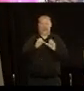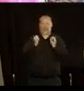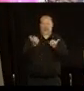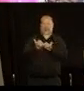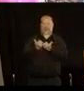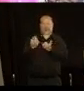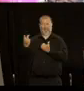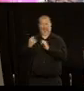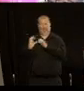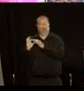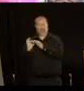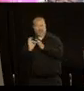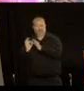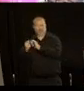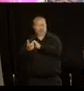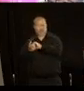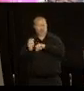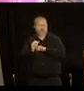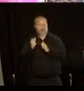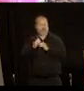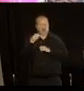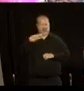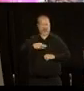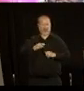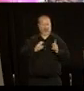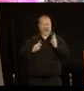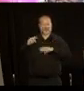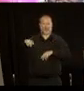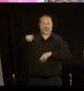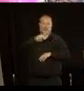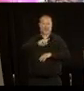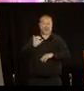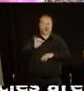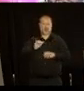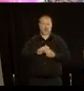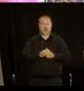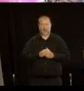are collaborating and working for the benefit of each and every one of you.